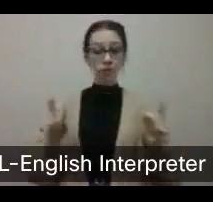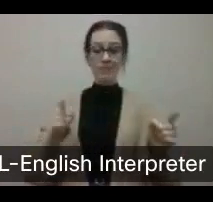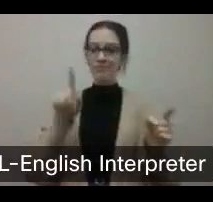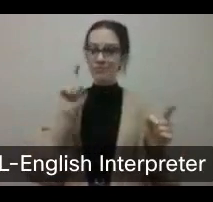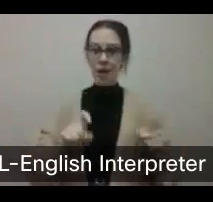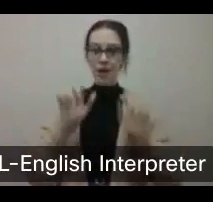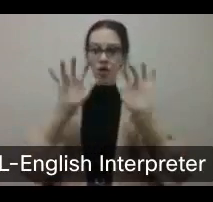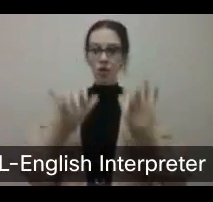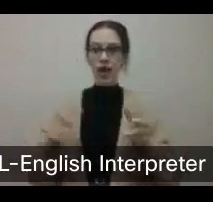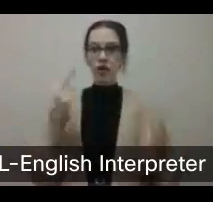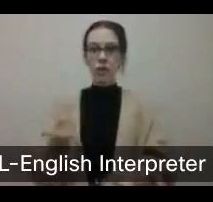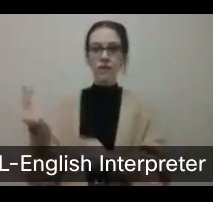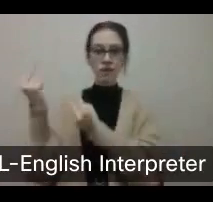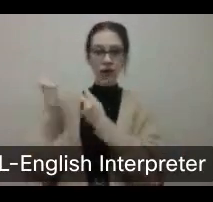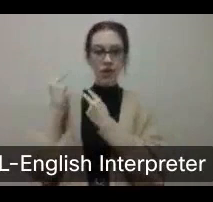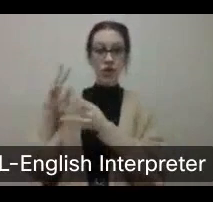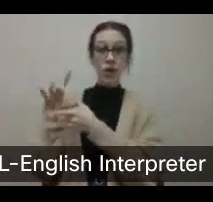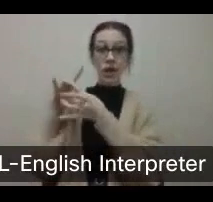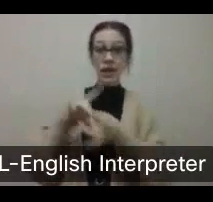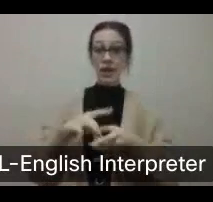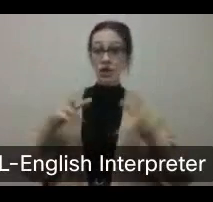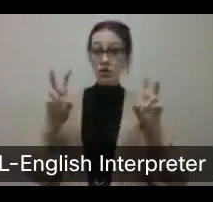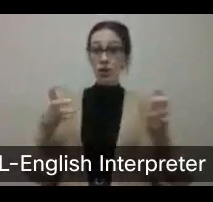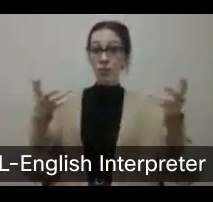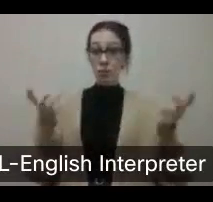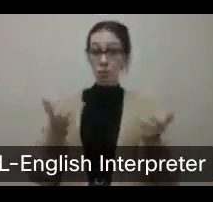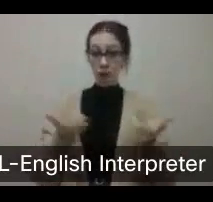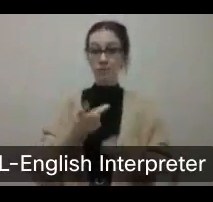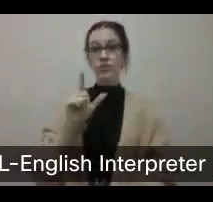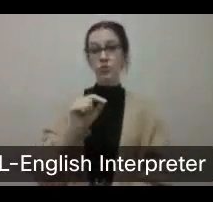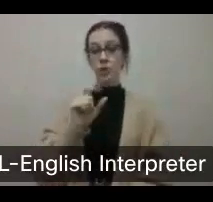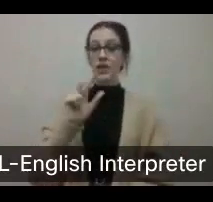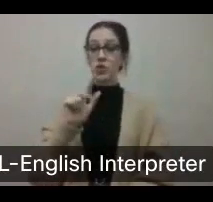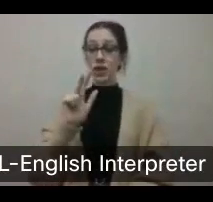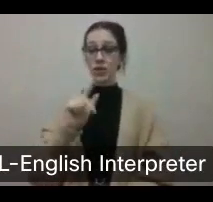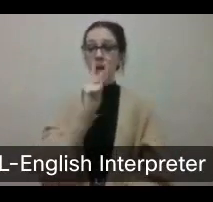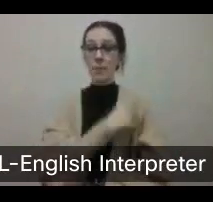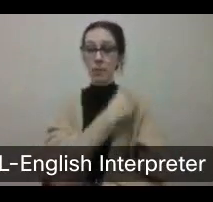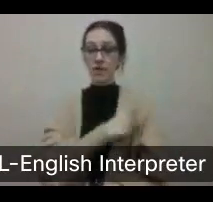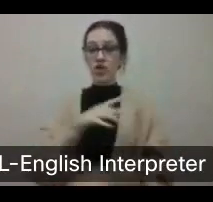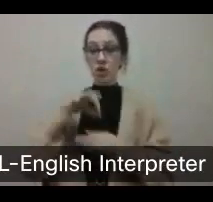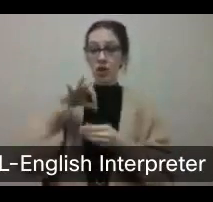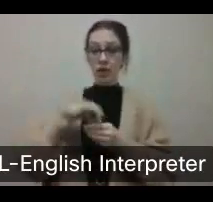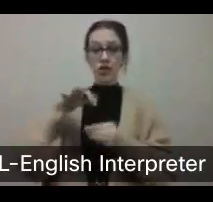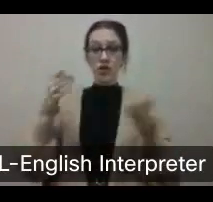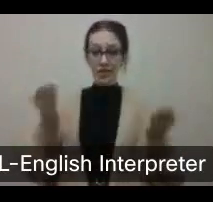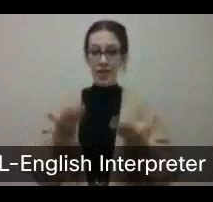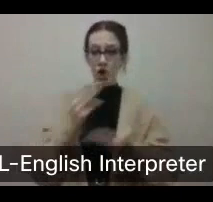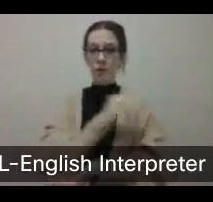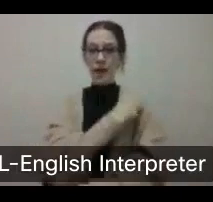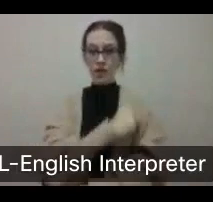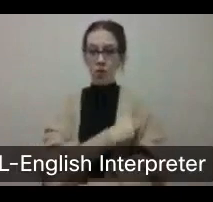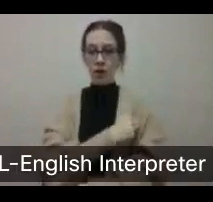about the results of the 2023 provincial election that happened here in Manitoba. And both have been asked to support their ideas